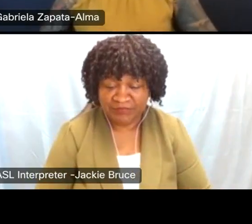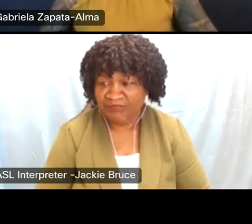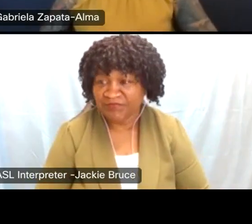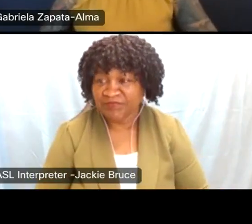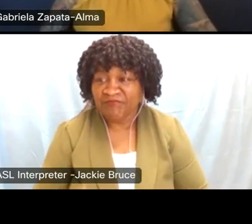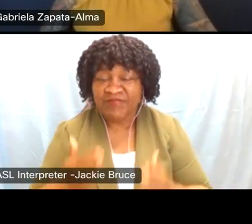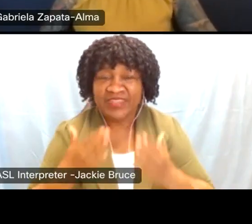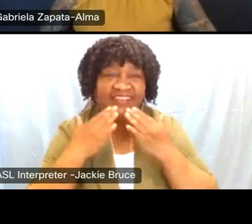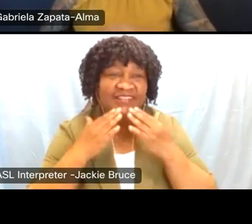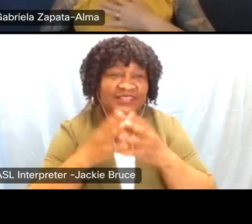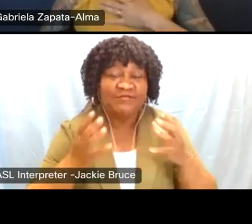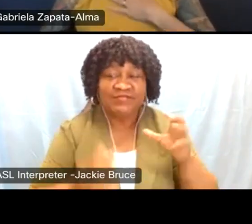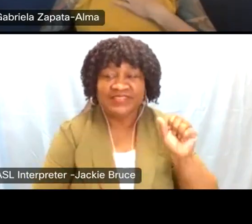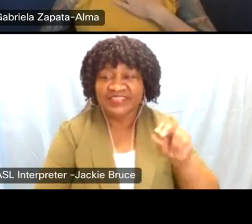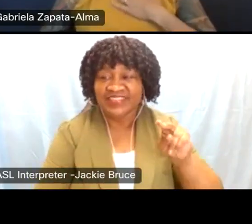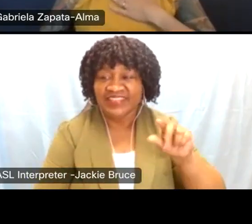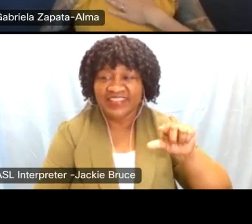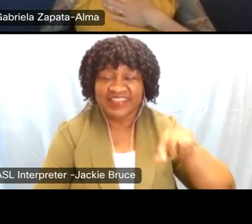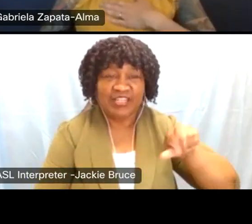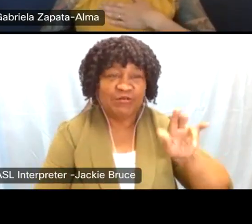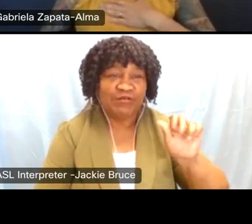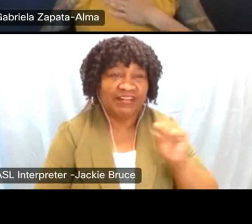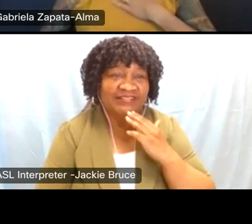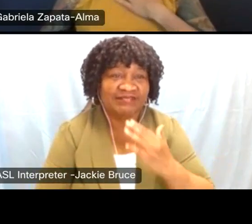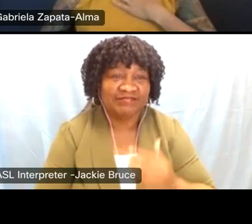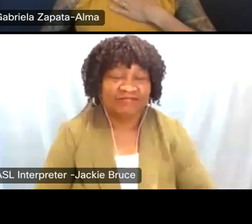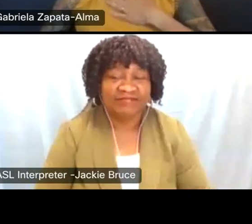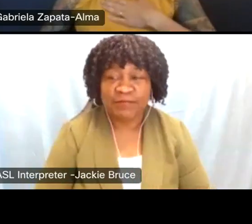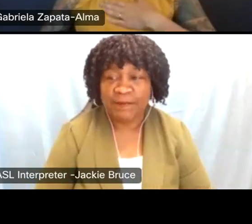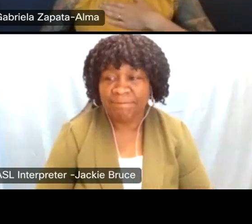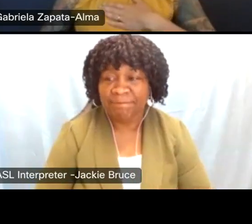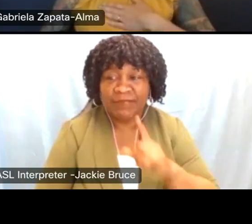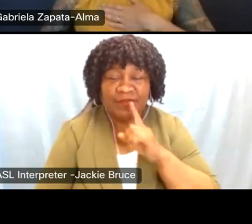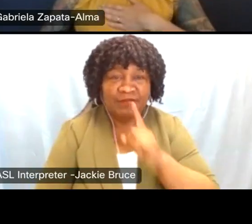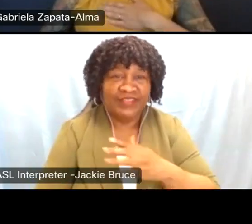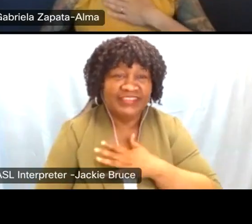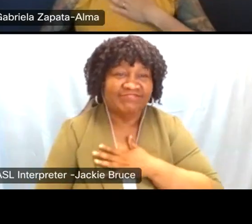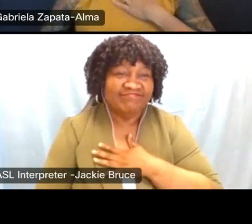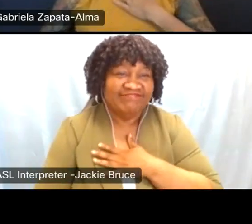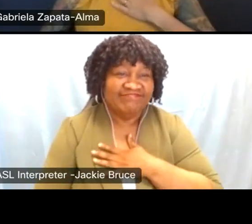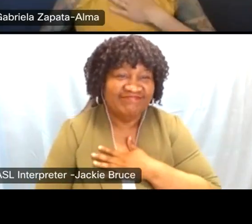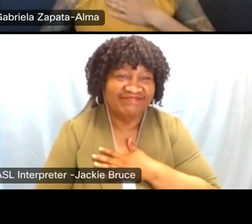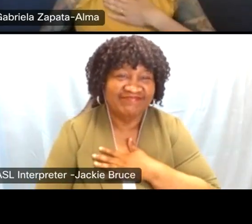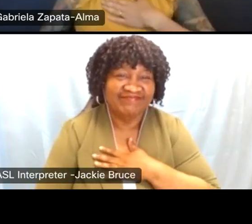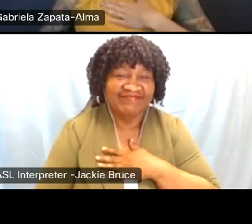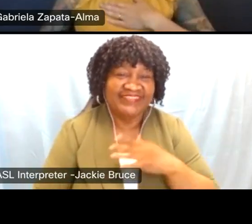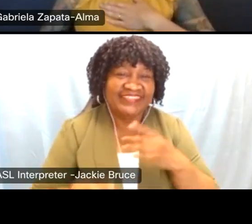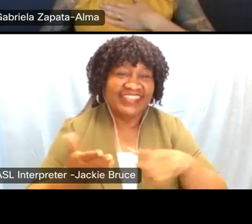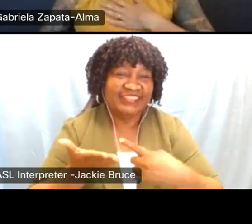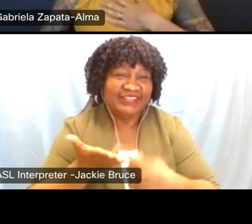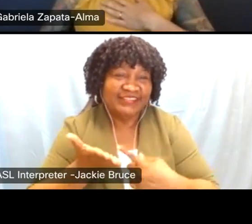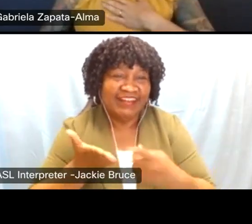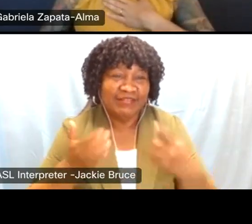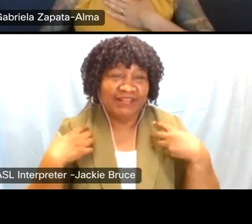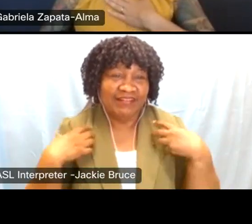Thank you so much, Shaniqua. Just Yeah. really, really caring in my heart how you talk about that we don't